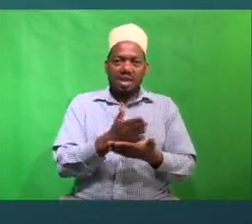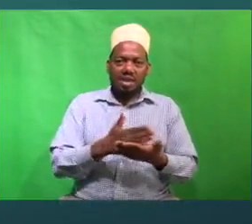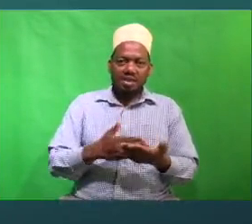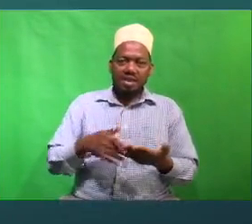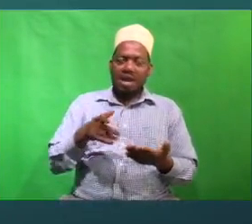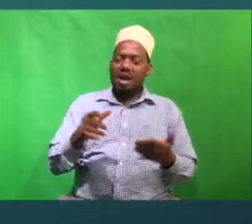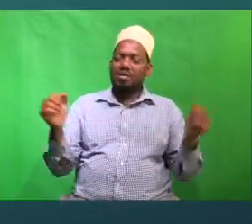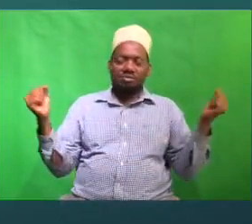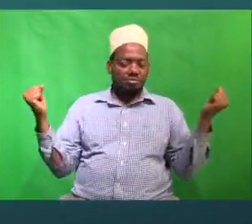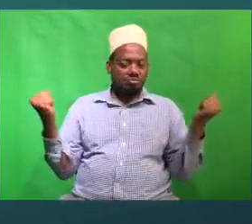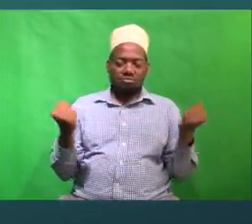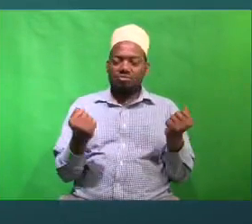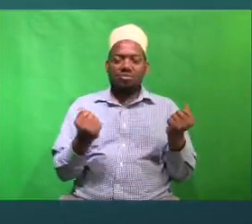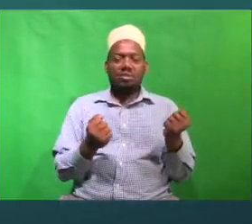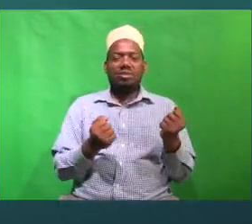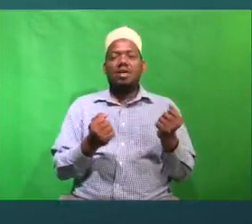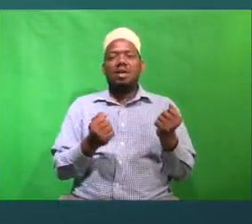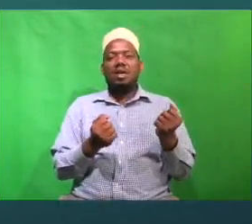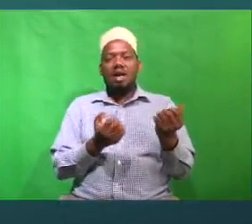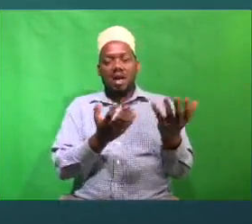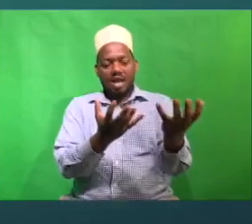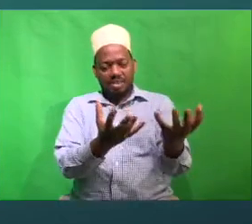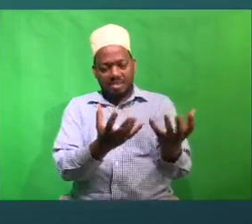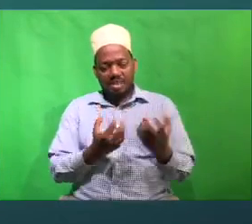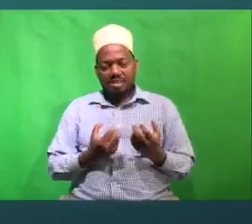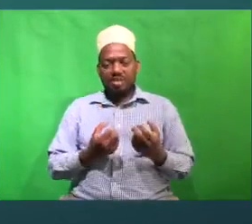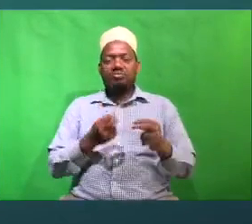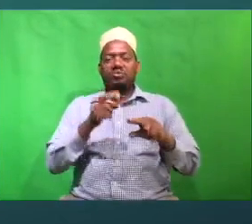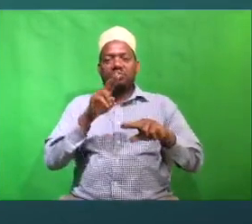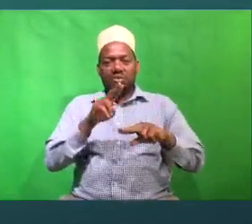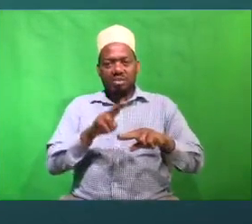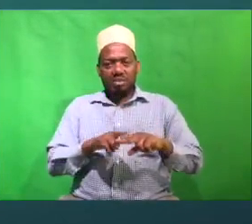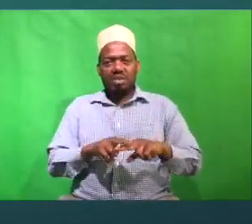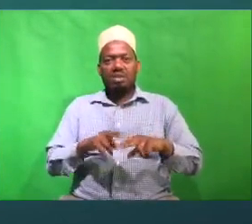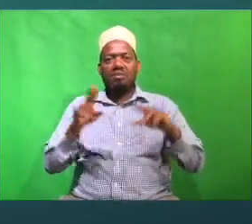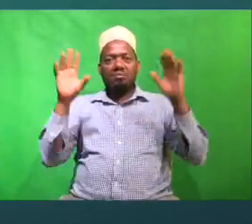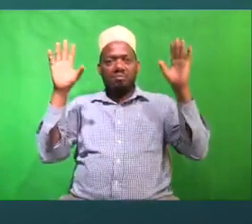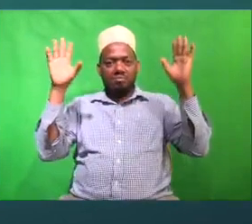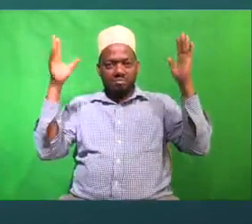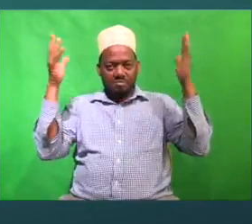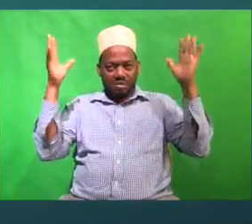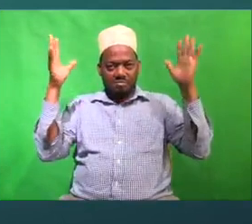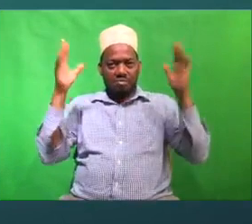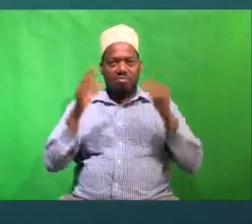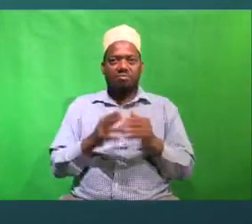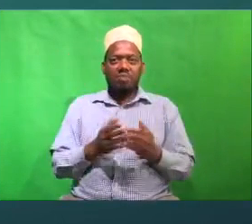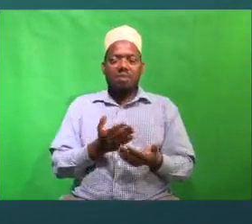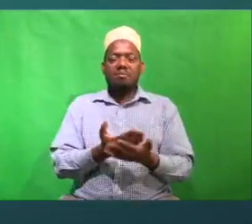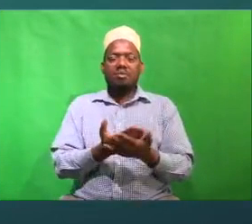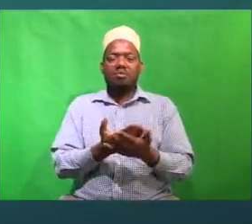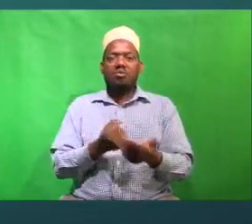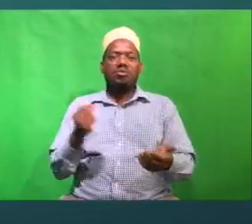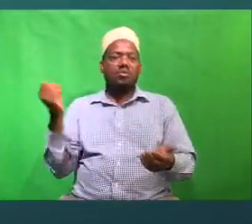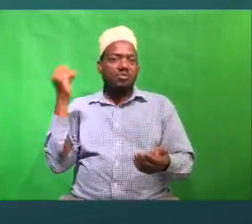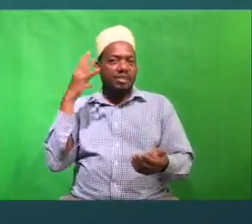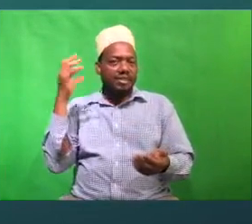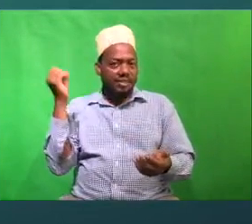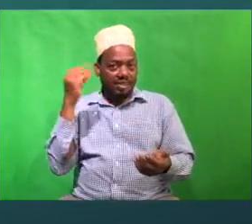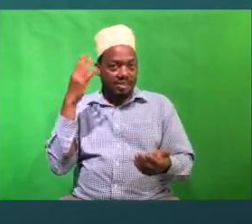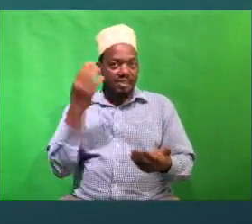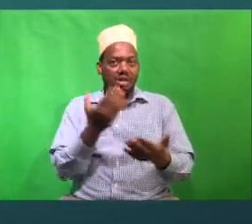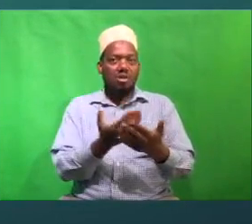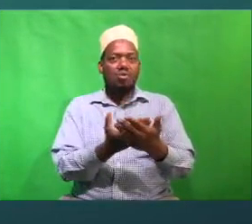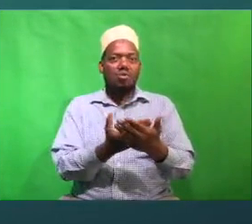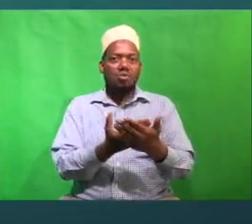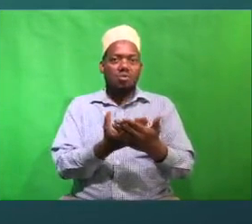not attract to settle in this area because the escape of disease which caused